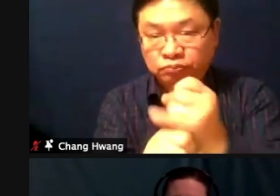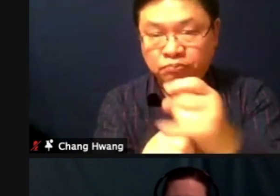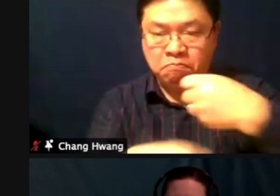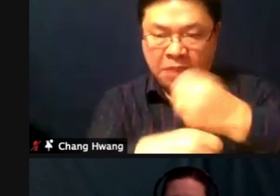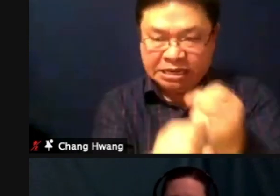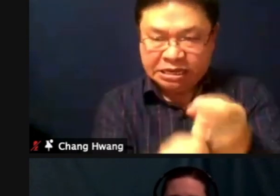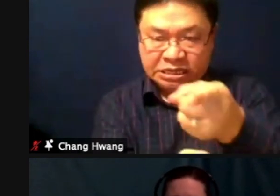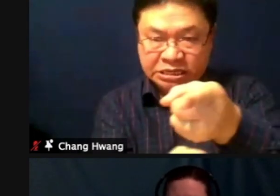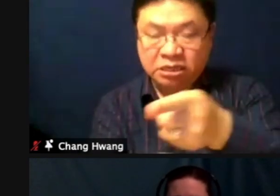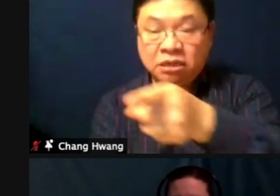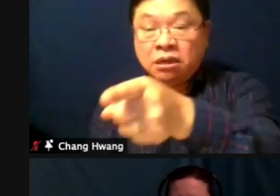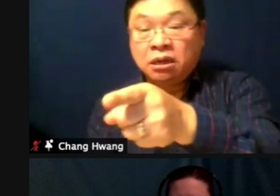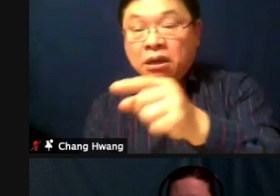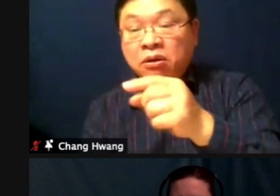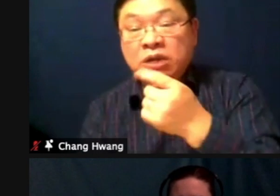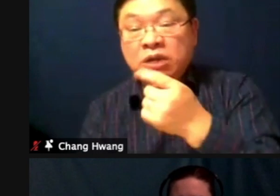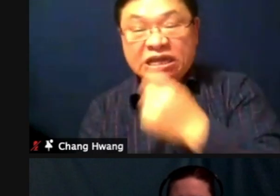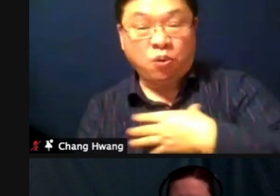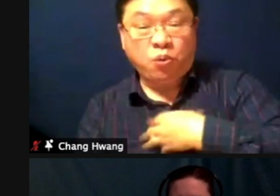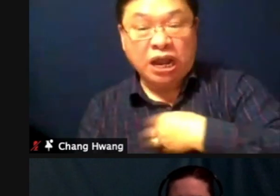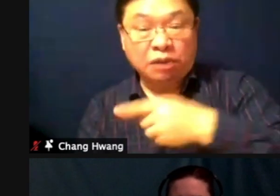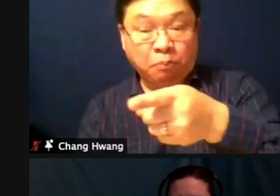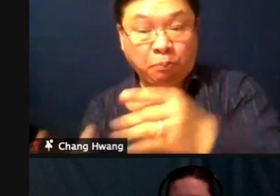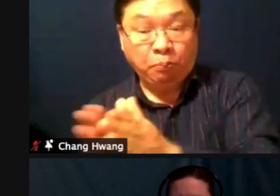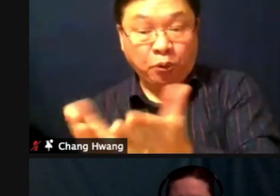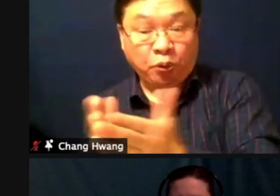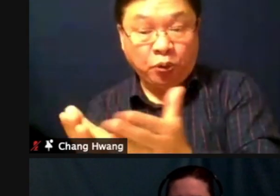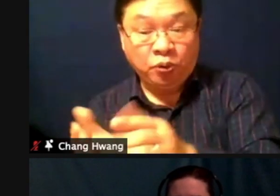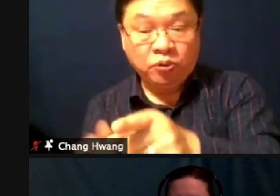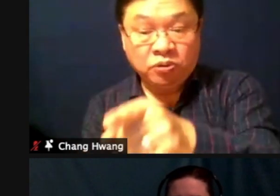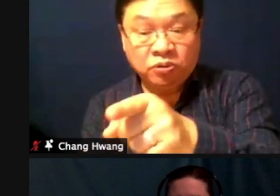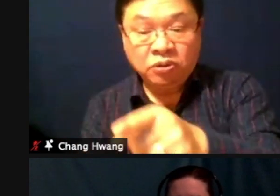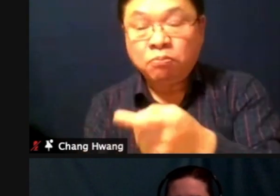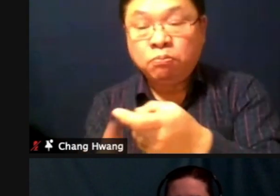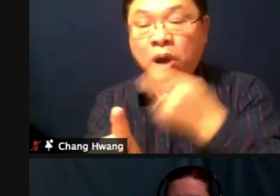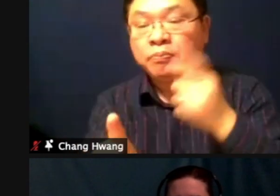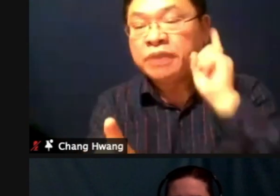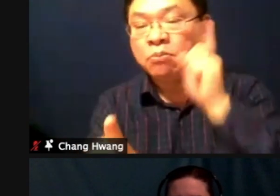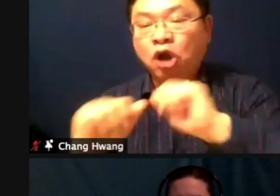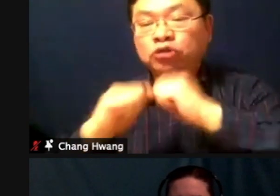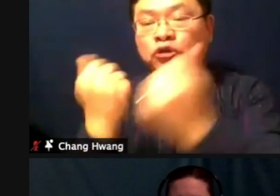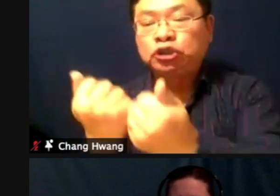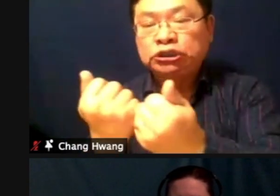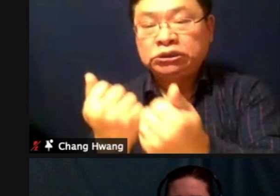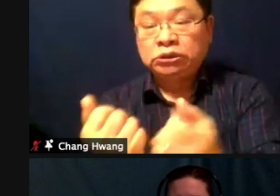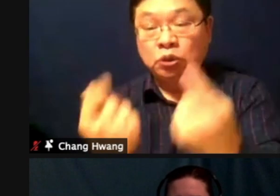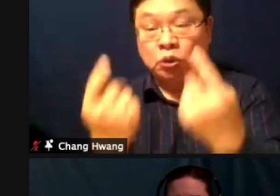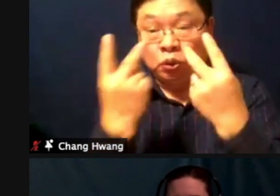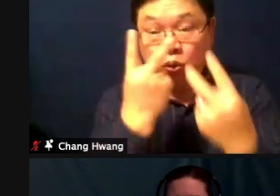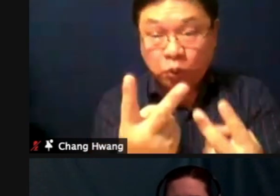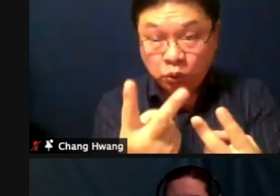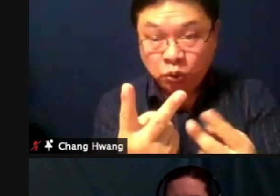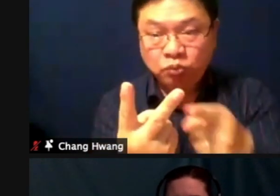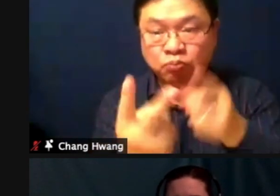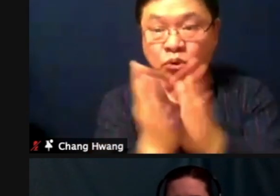was from the deaf school in Seoul. They created it. And then we have the white book on the right. That